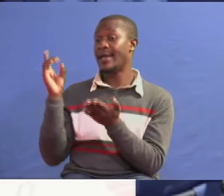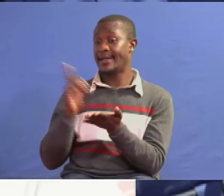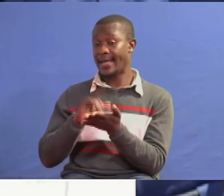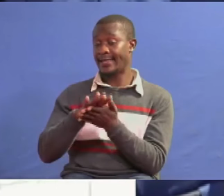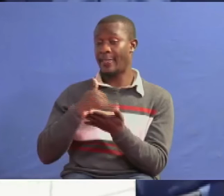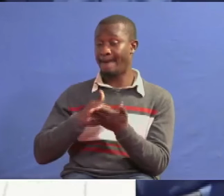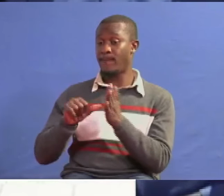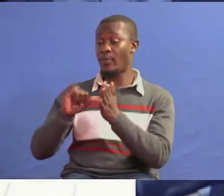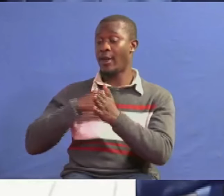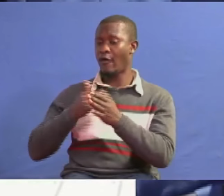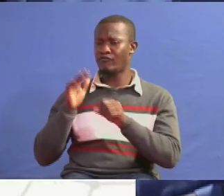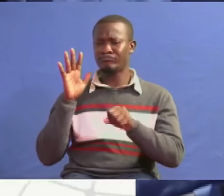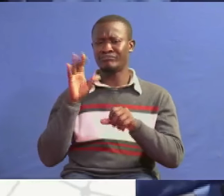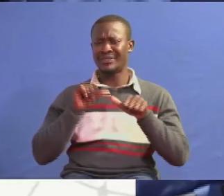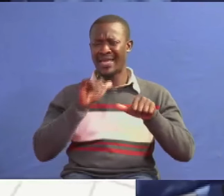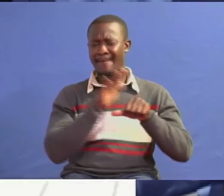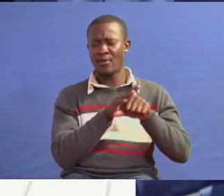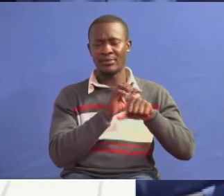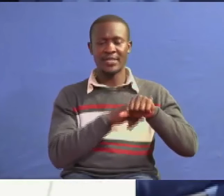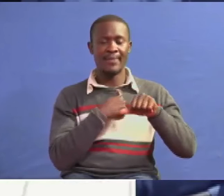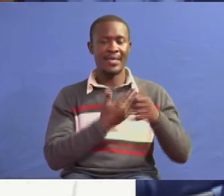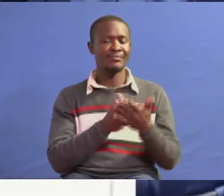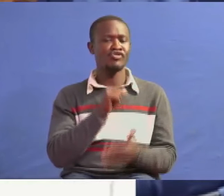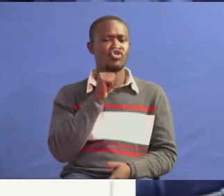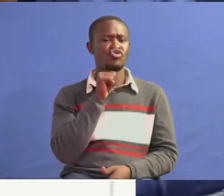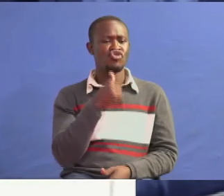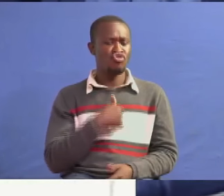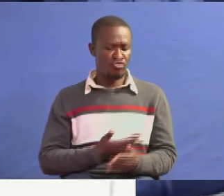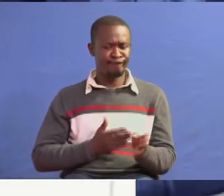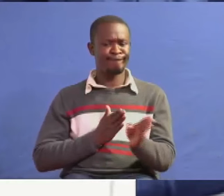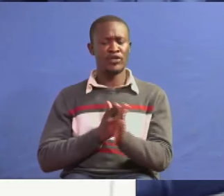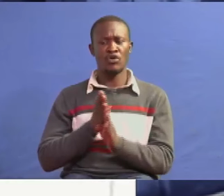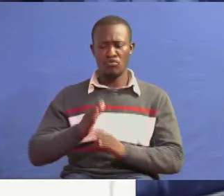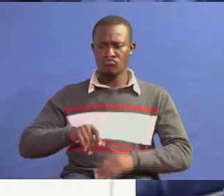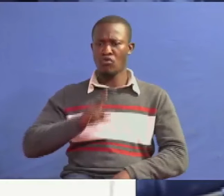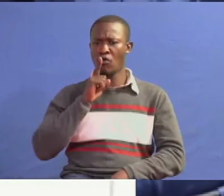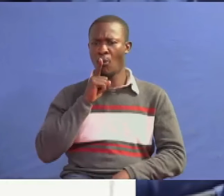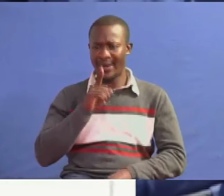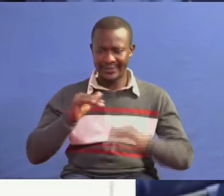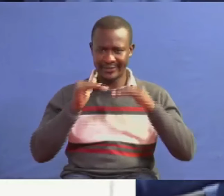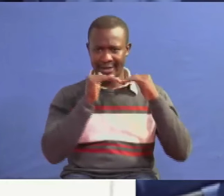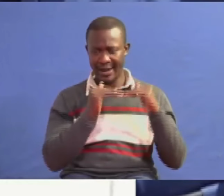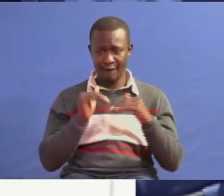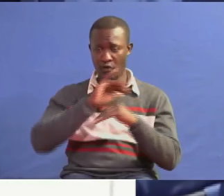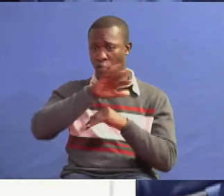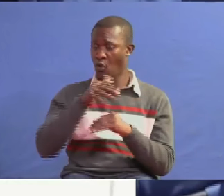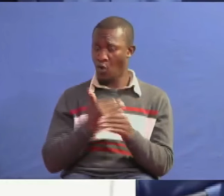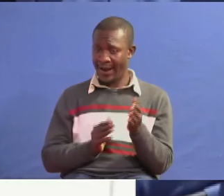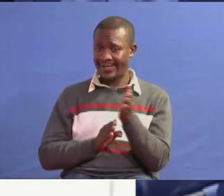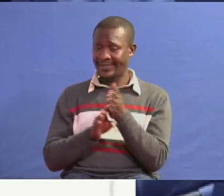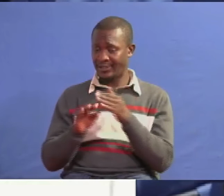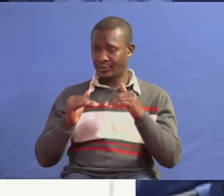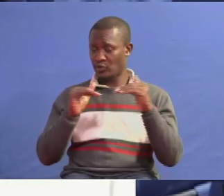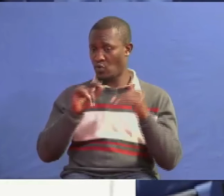problem of overstayed officers is not at the senior command level. It's mostly at the junior level. And